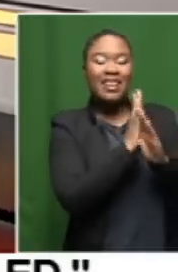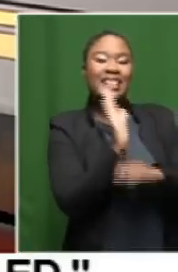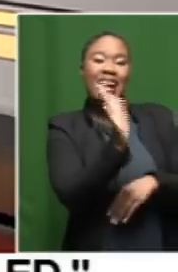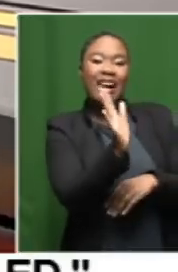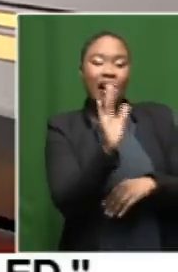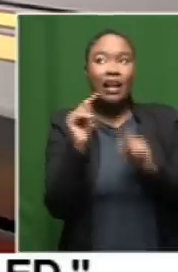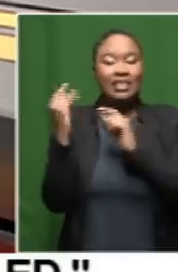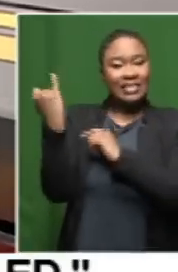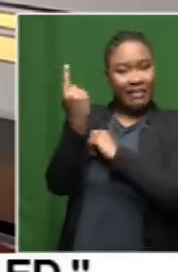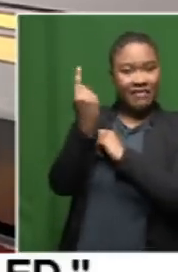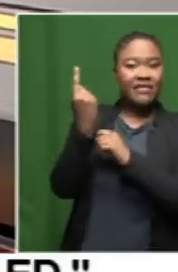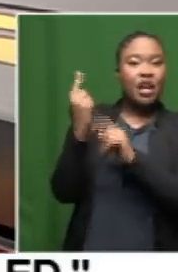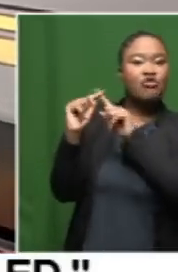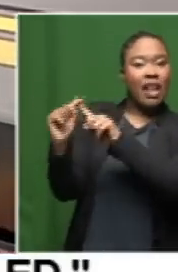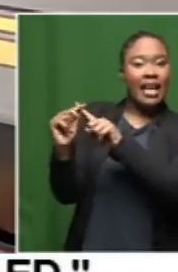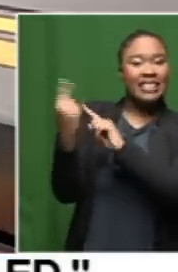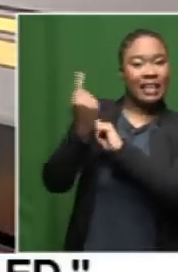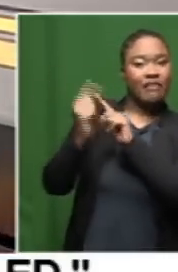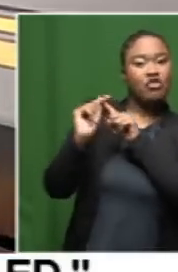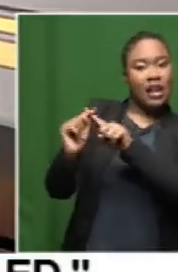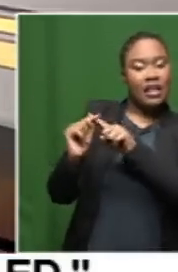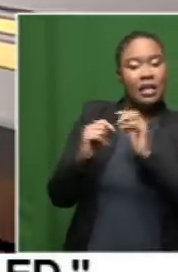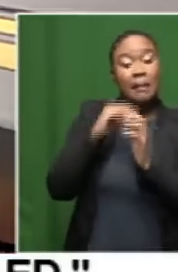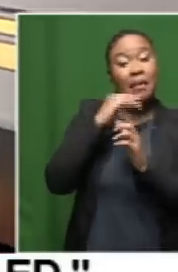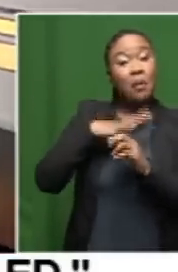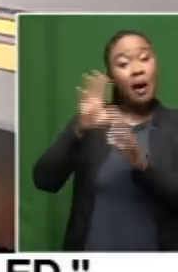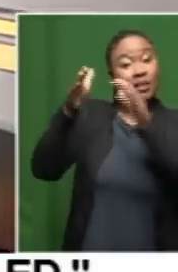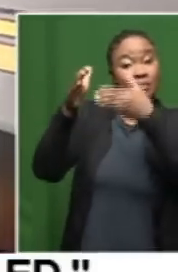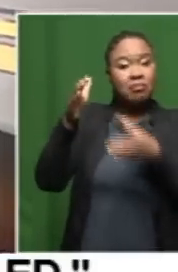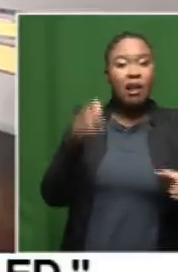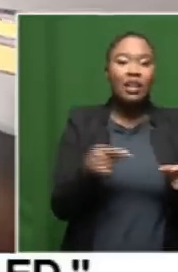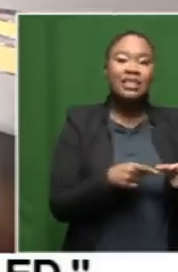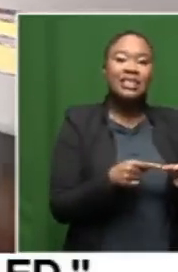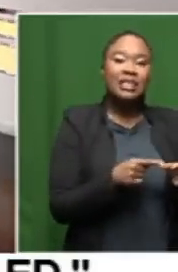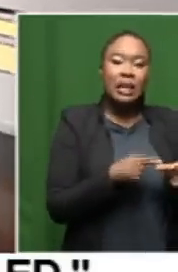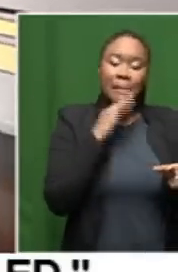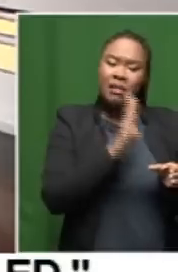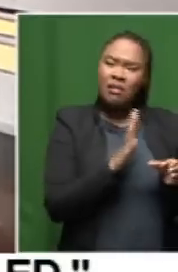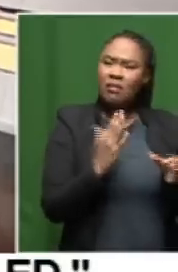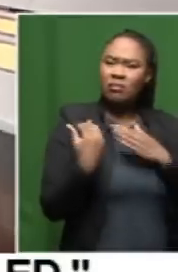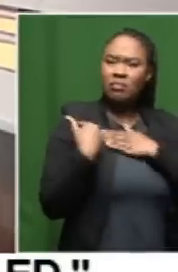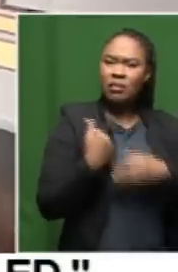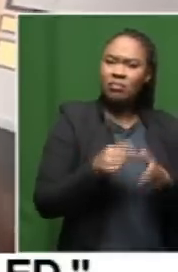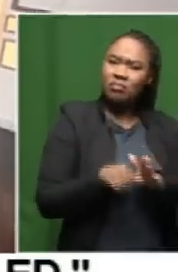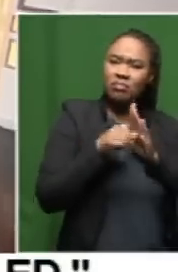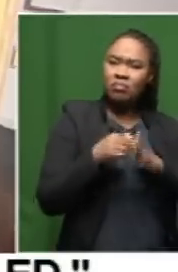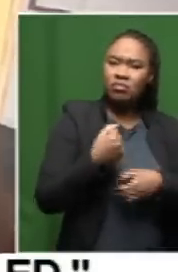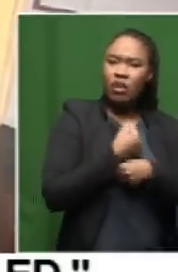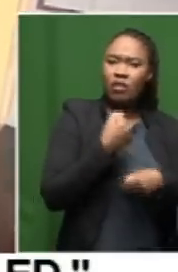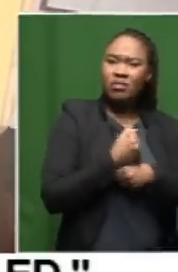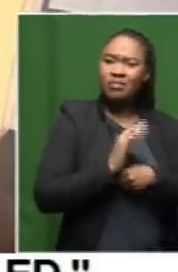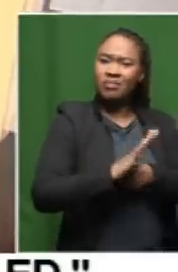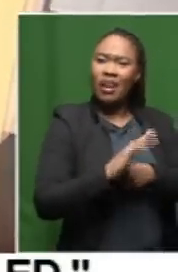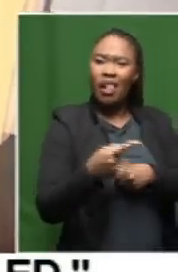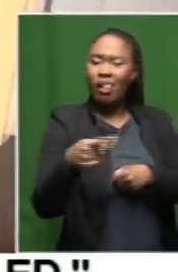as well regarding the new kind of a party branch, what should be its critical task regarding the area